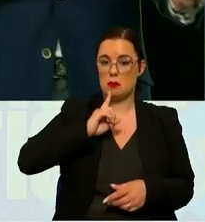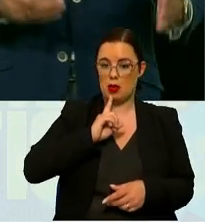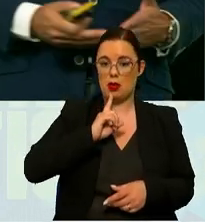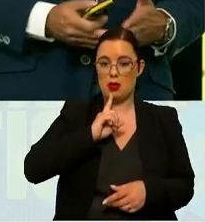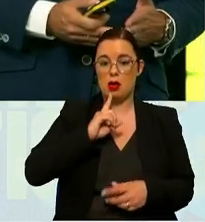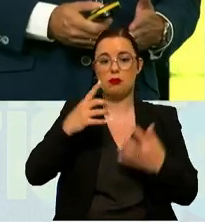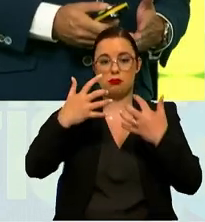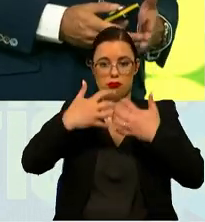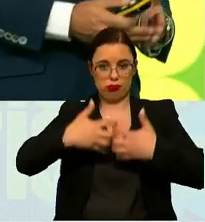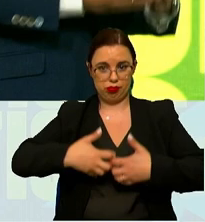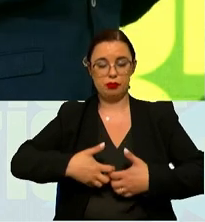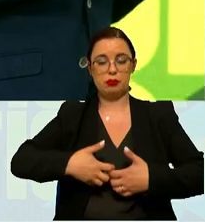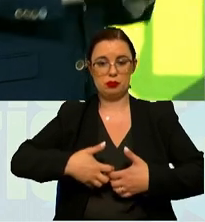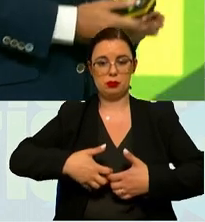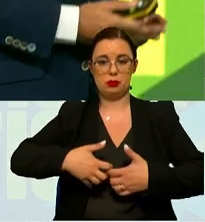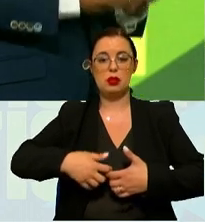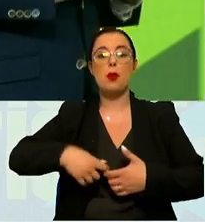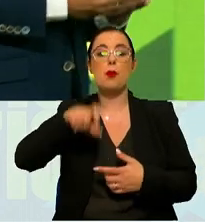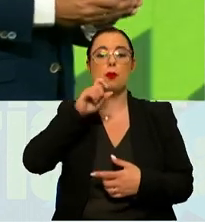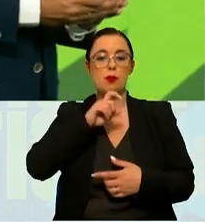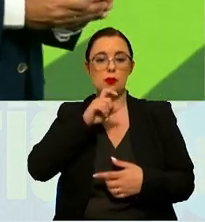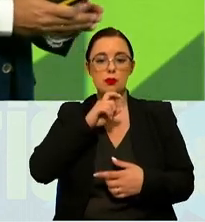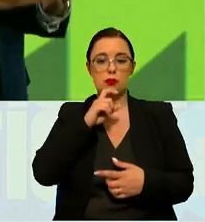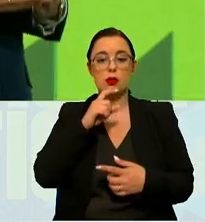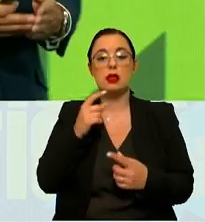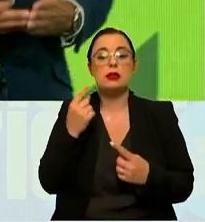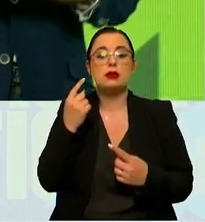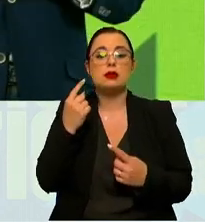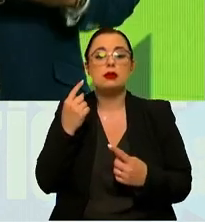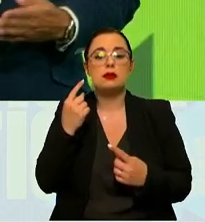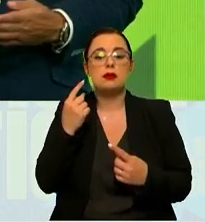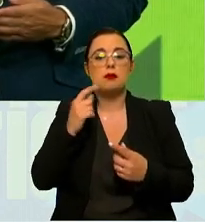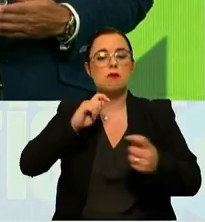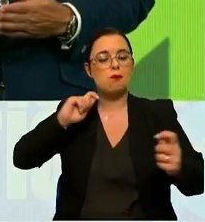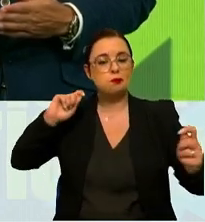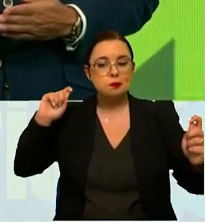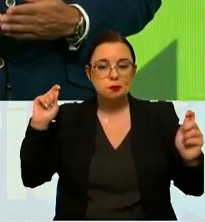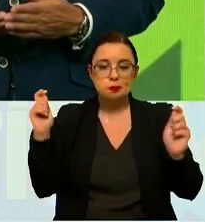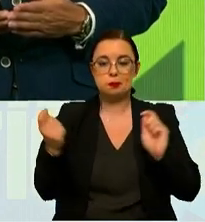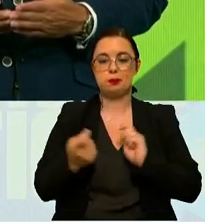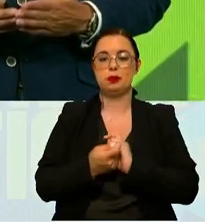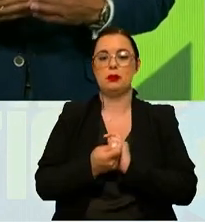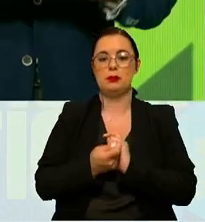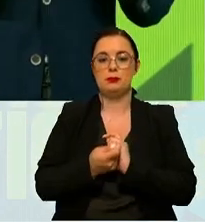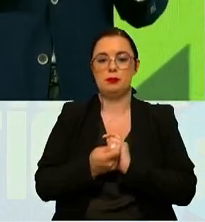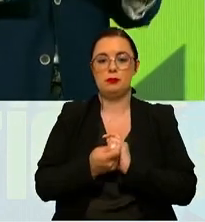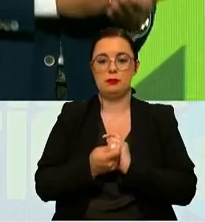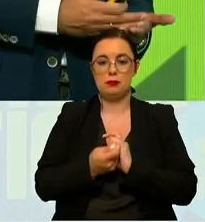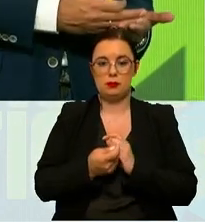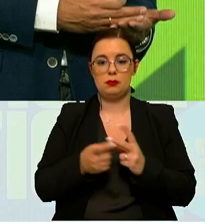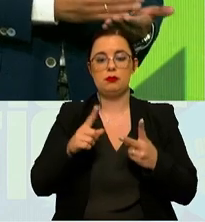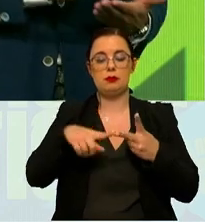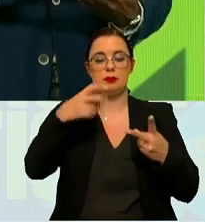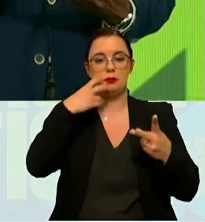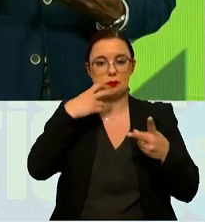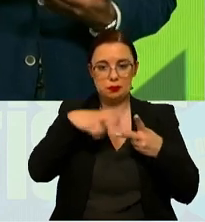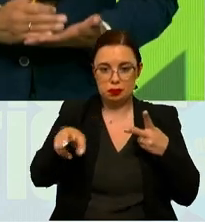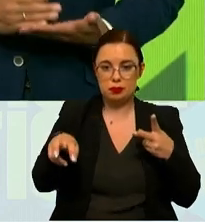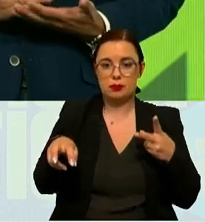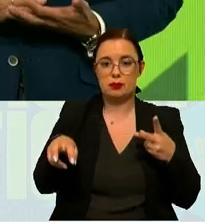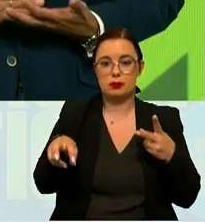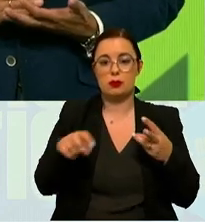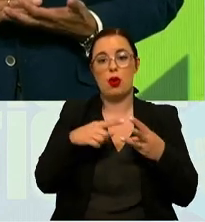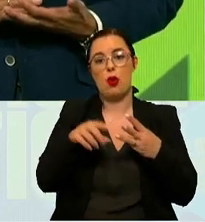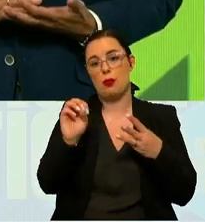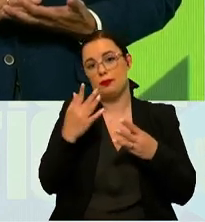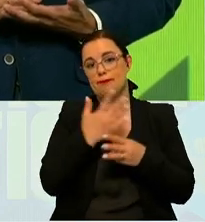and machine learning had the potential to be as transformative as electricity or